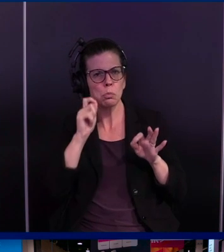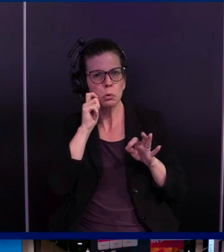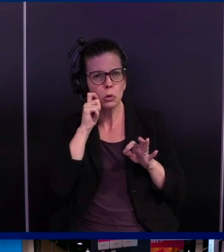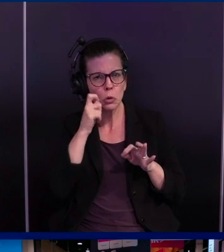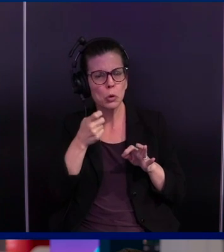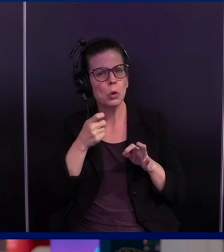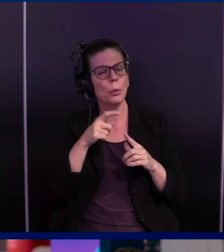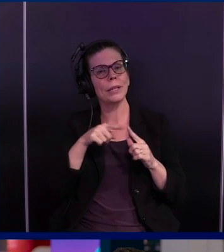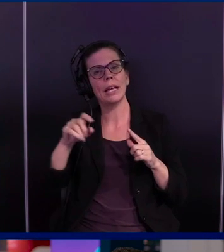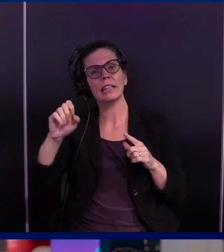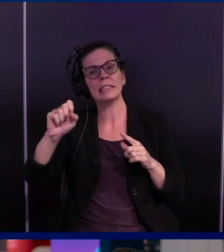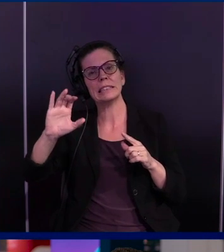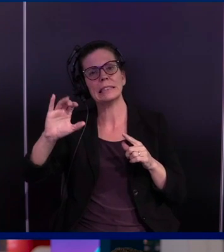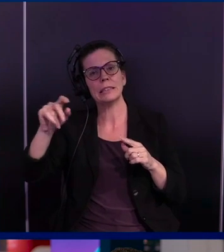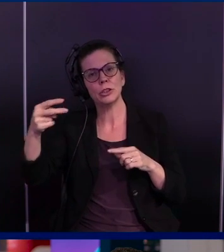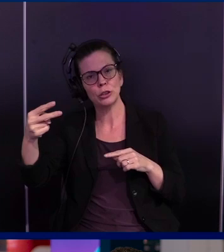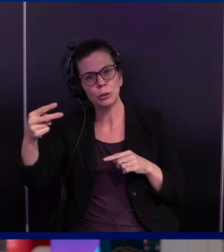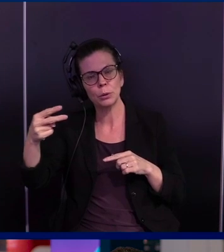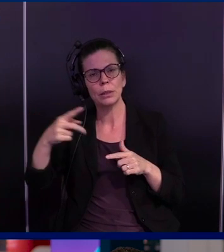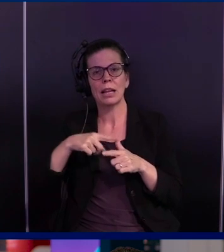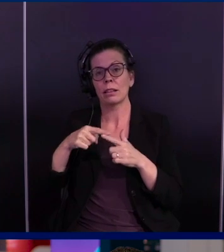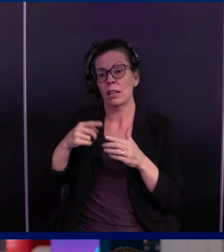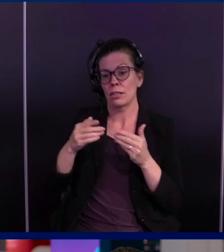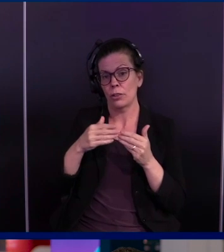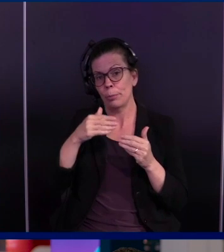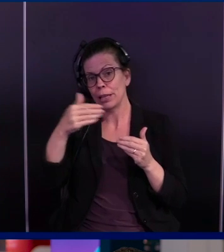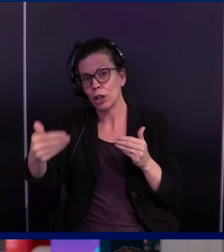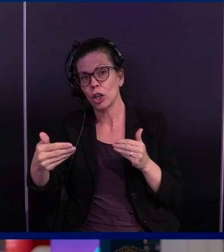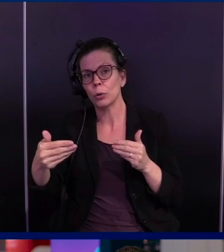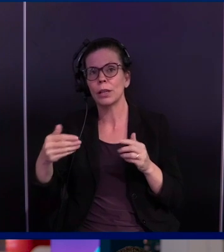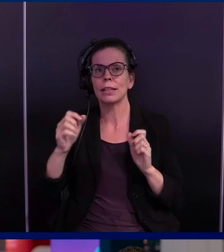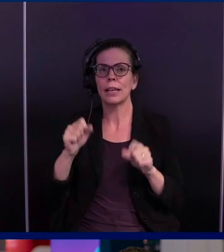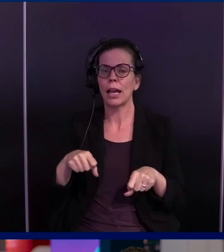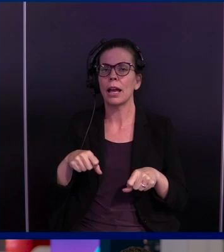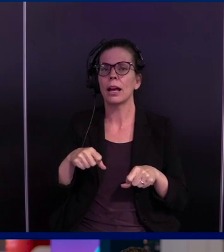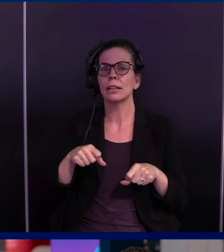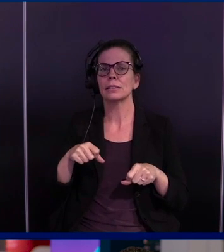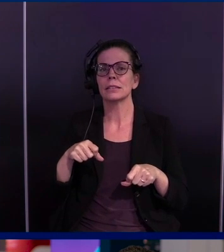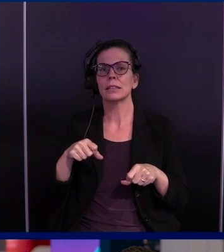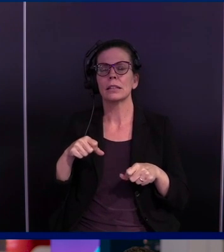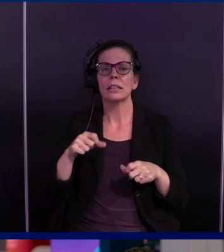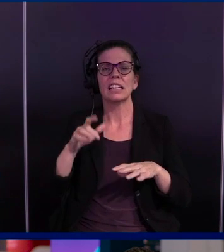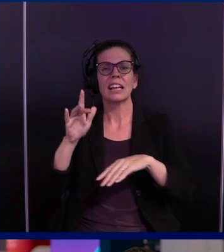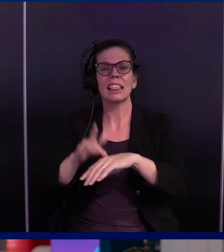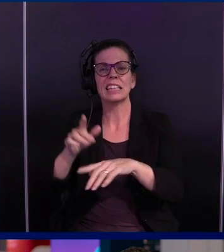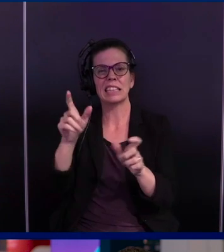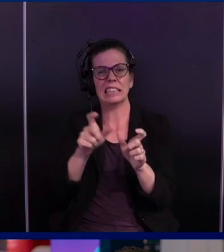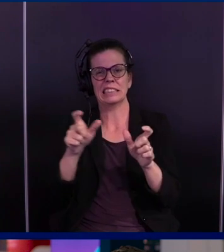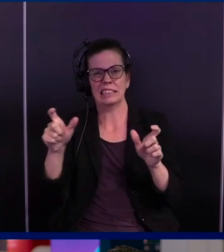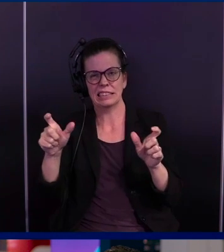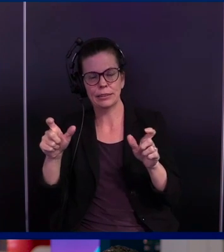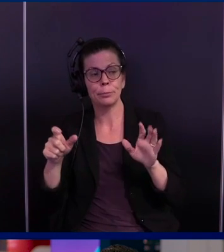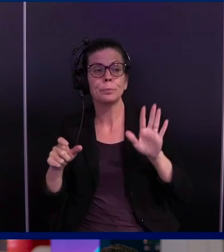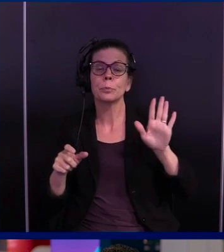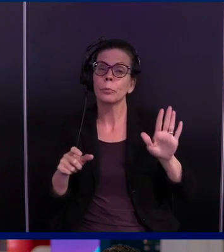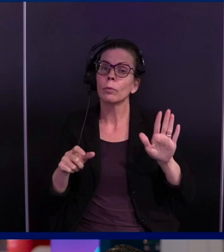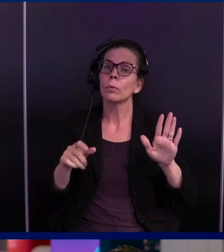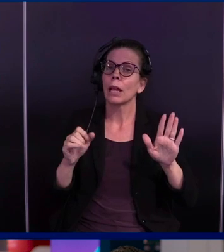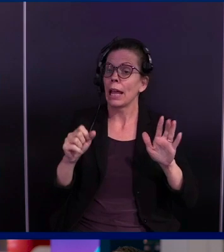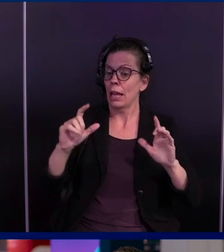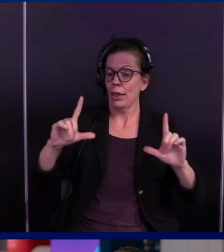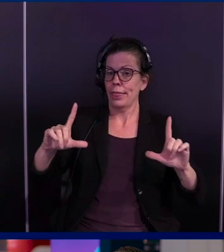go into EC2, and then from here, we can go into, click on instances. Now, the